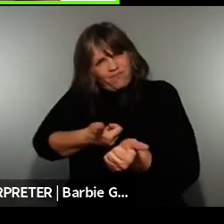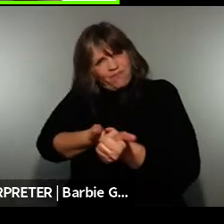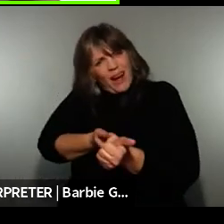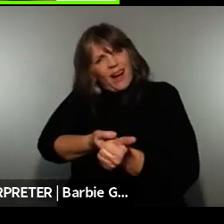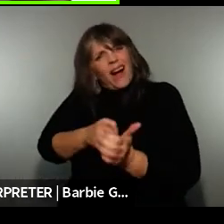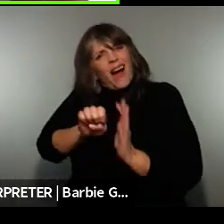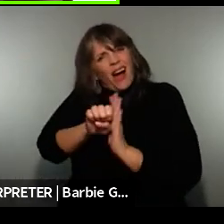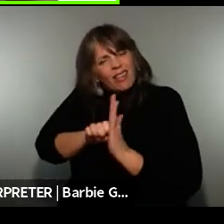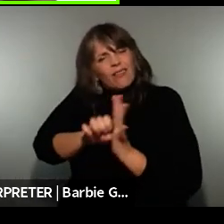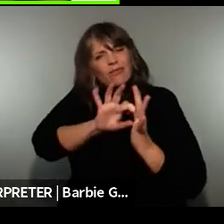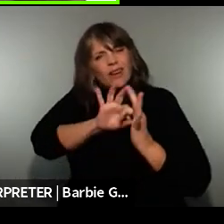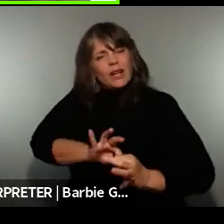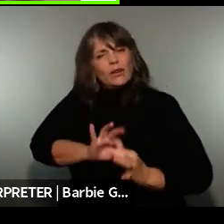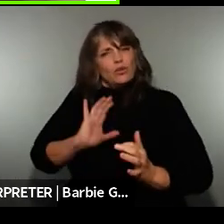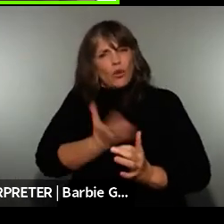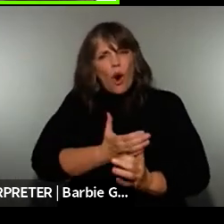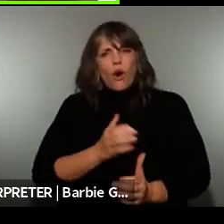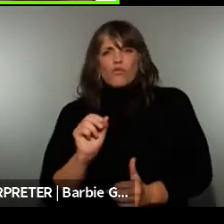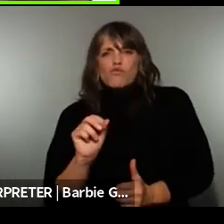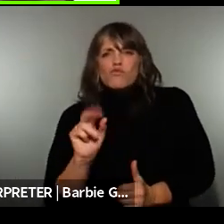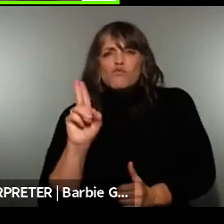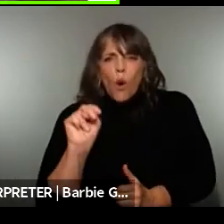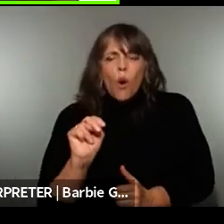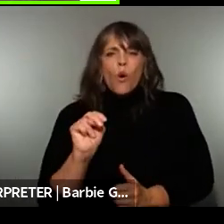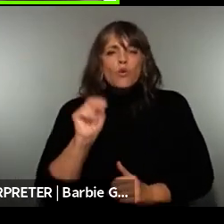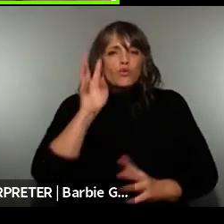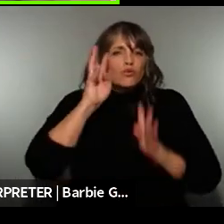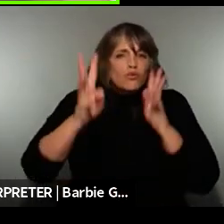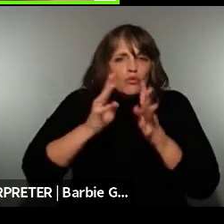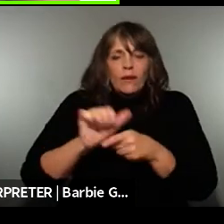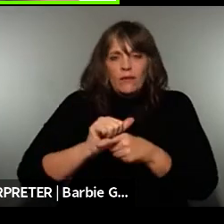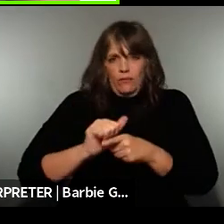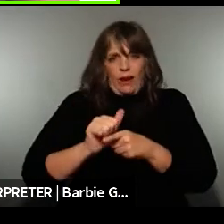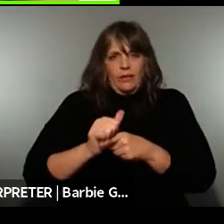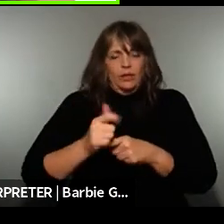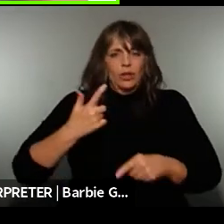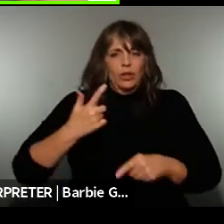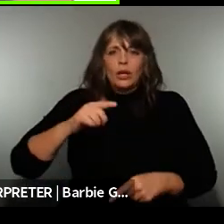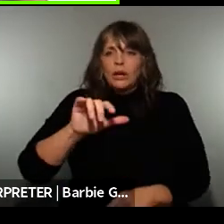just, like, we can't, y'all, we can't, we gotta stop it.